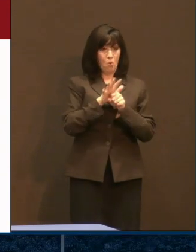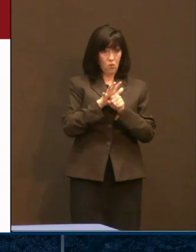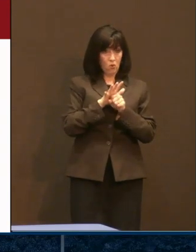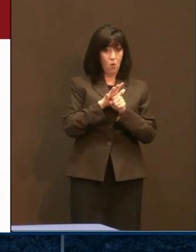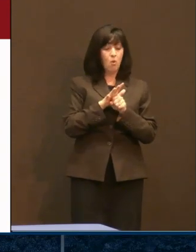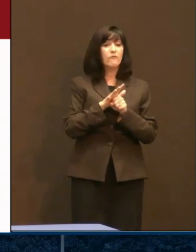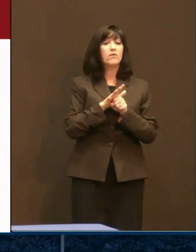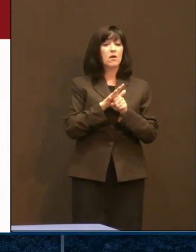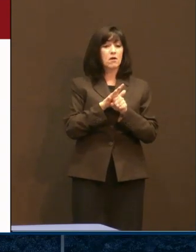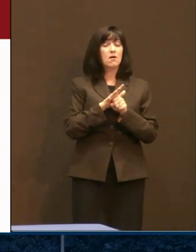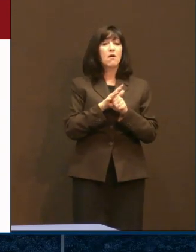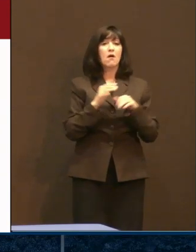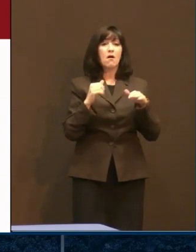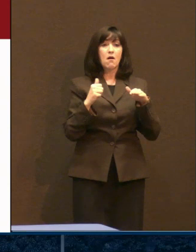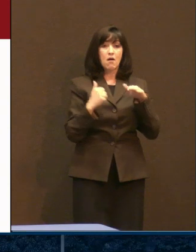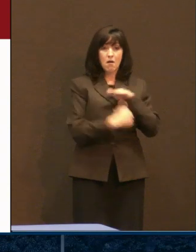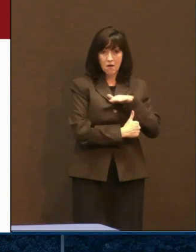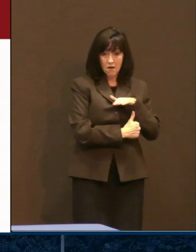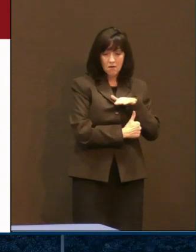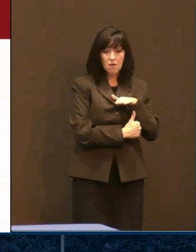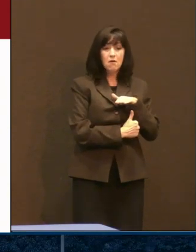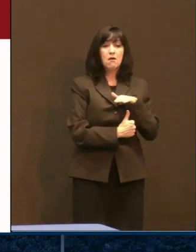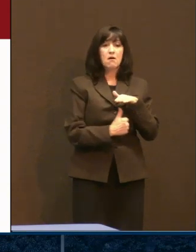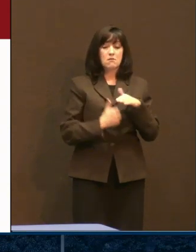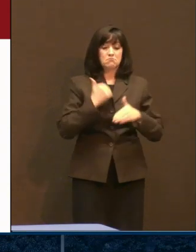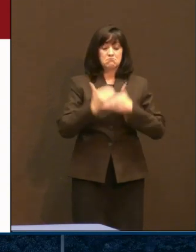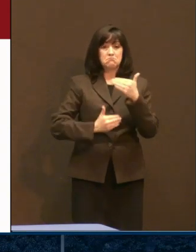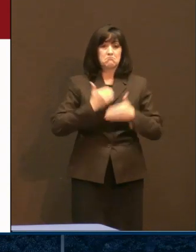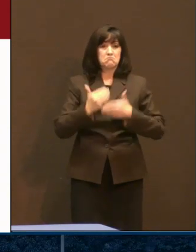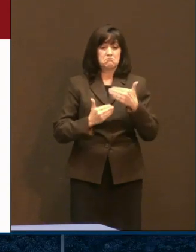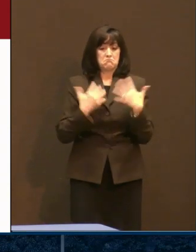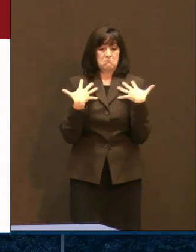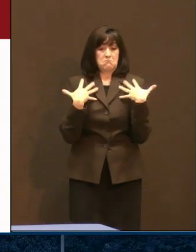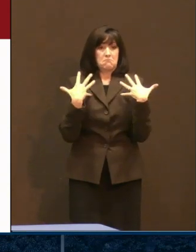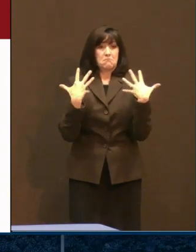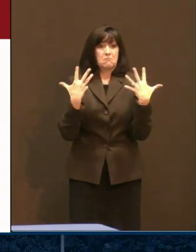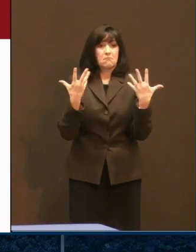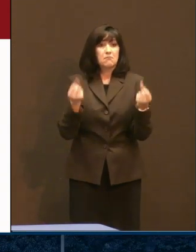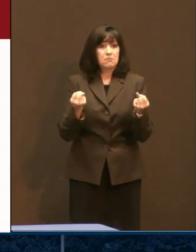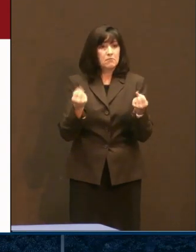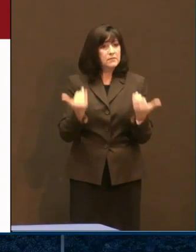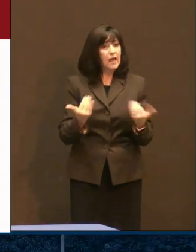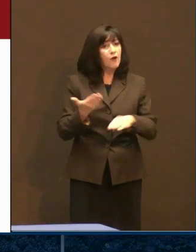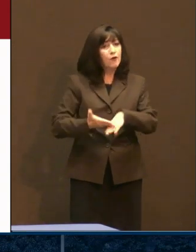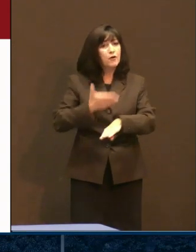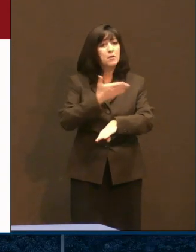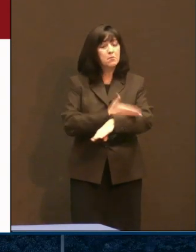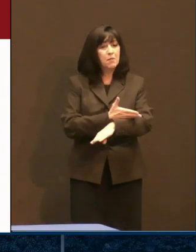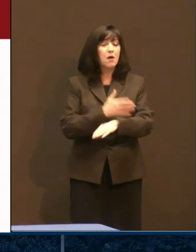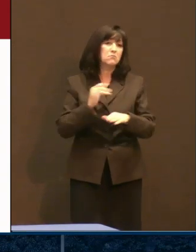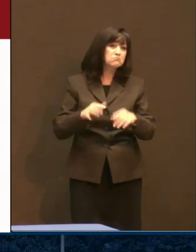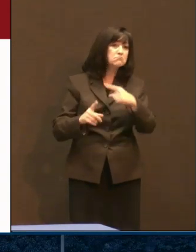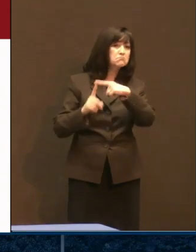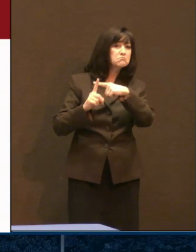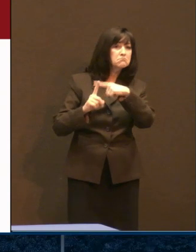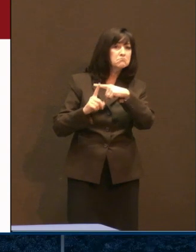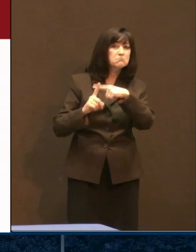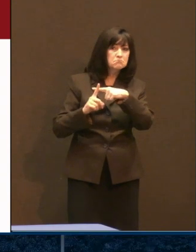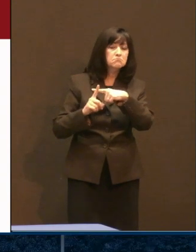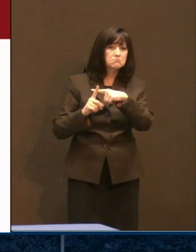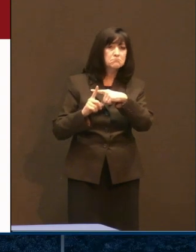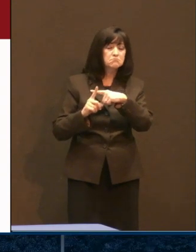the indicators that I think of the severity of the disease.